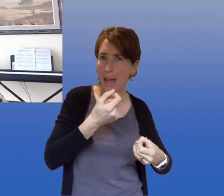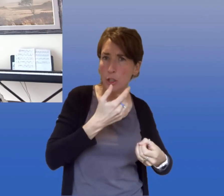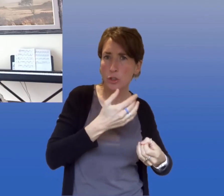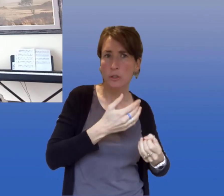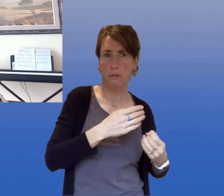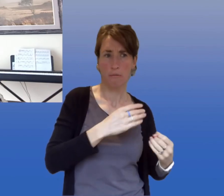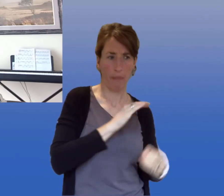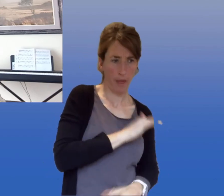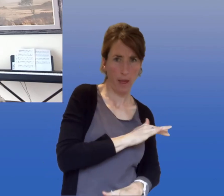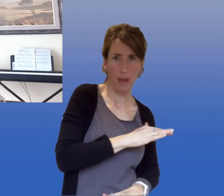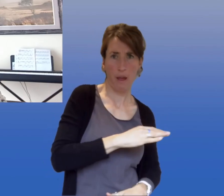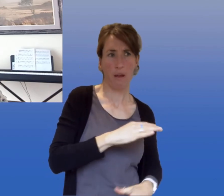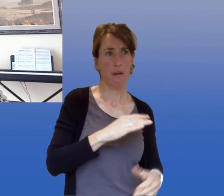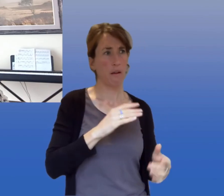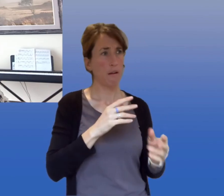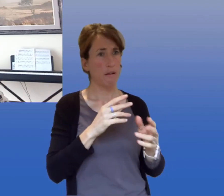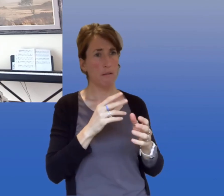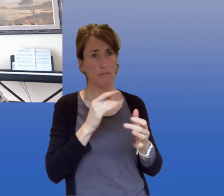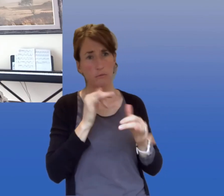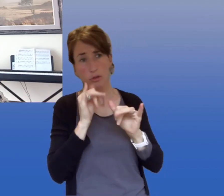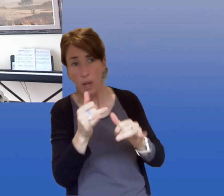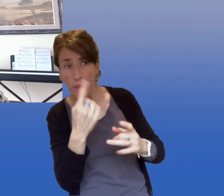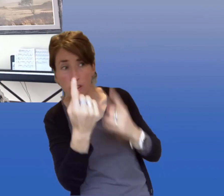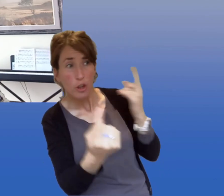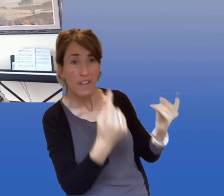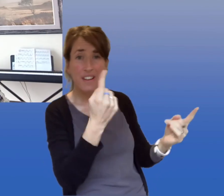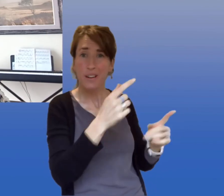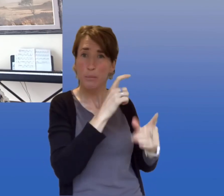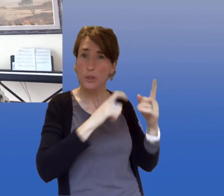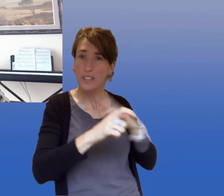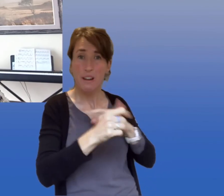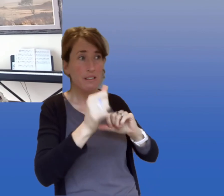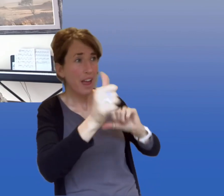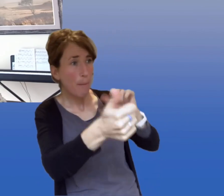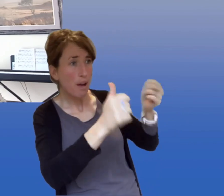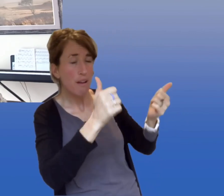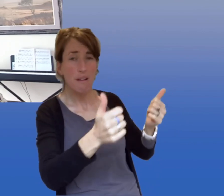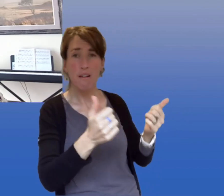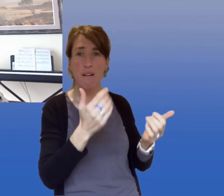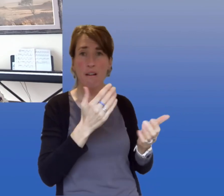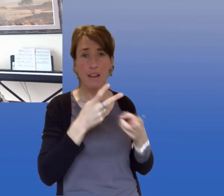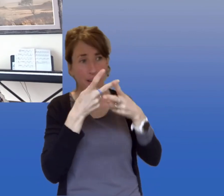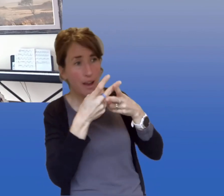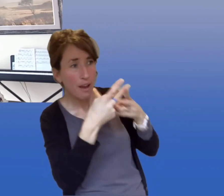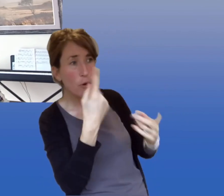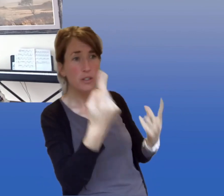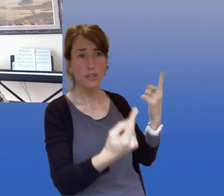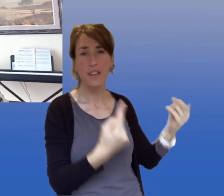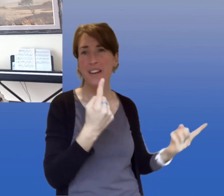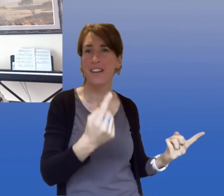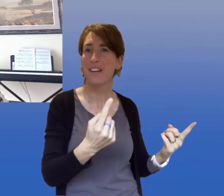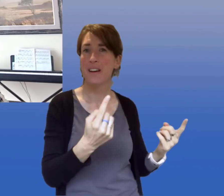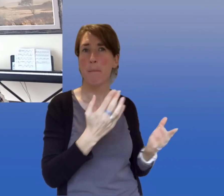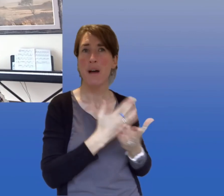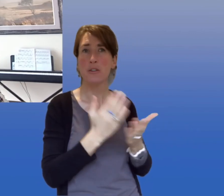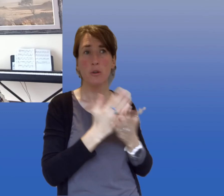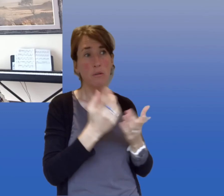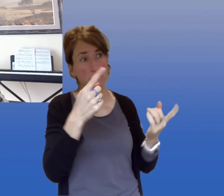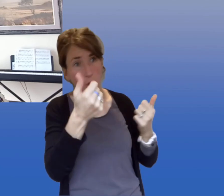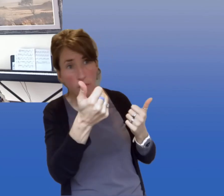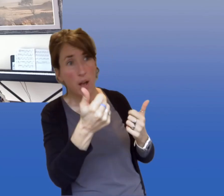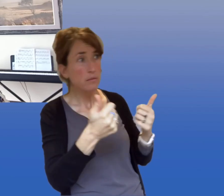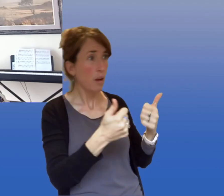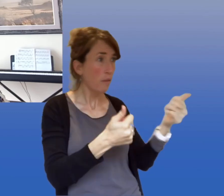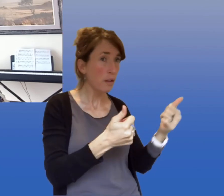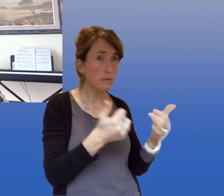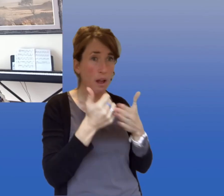date with prescriptions, making sure we're prepped, we're stocked up, we're ready, and checking in on one another and